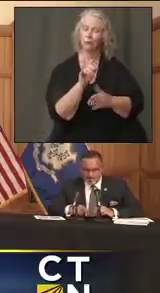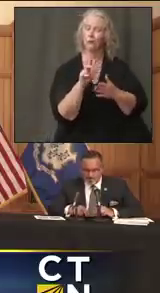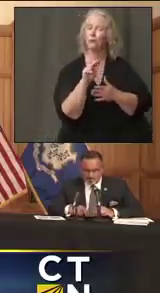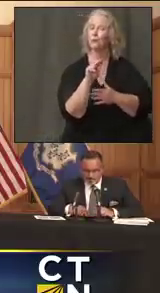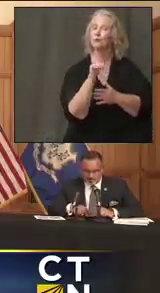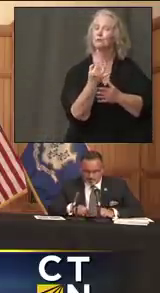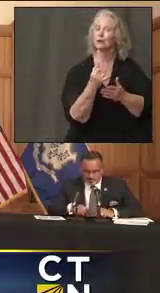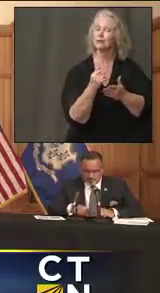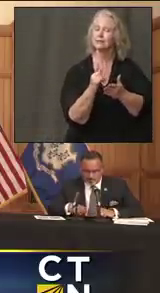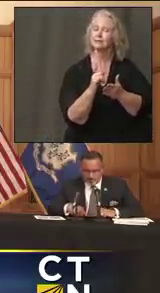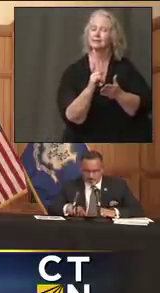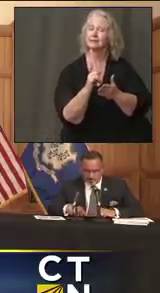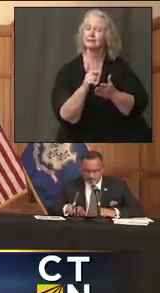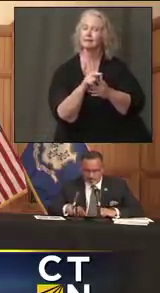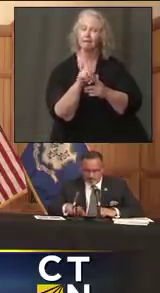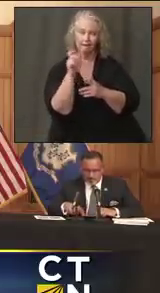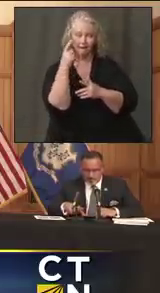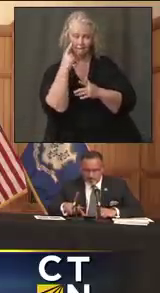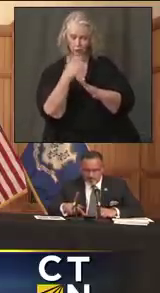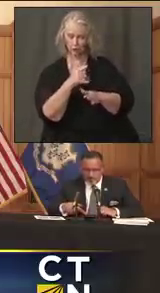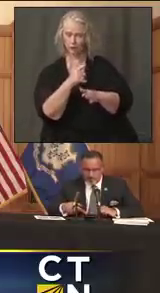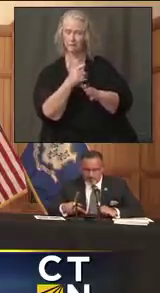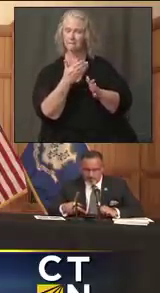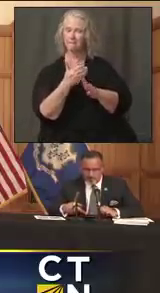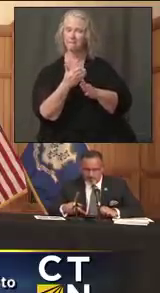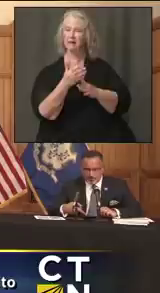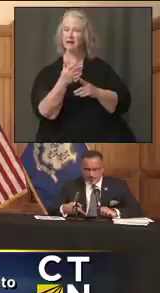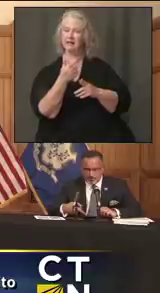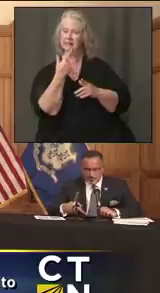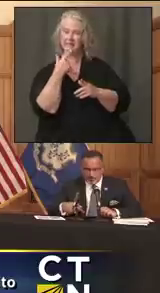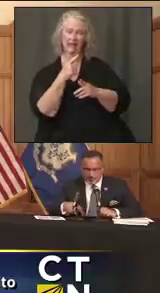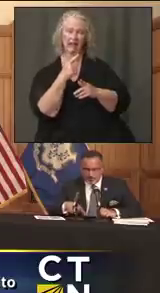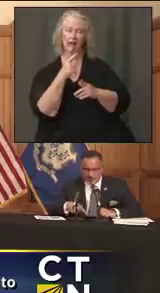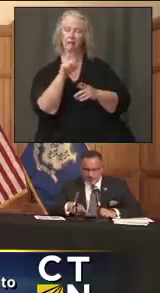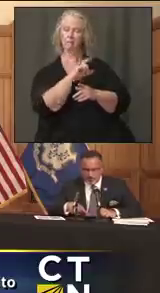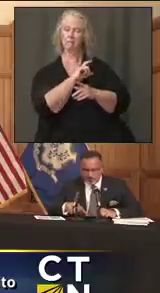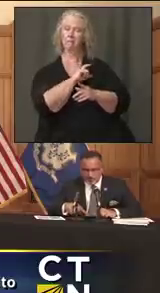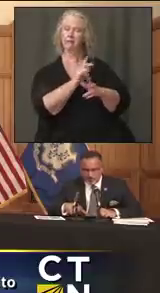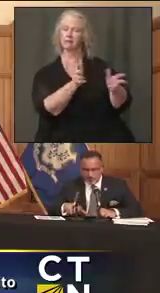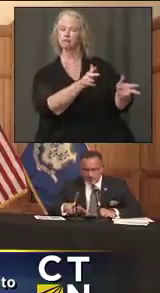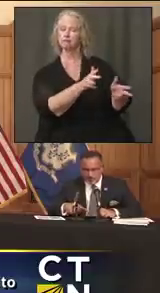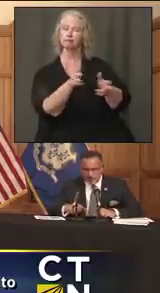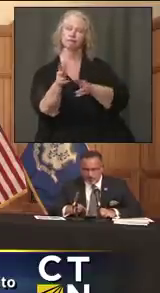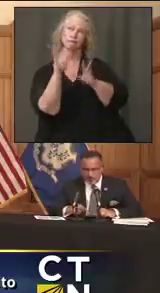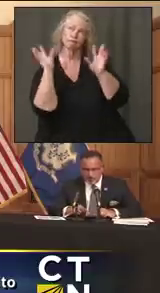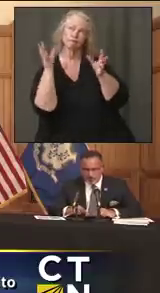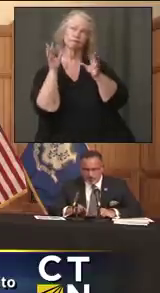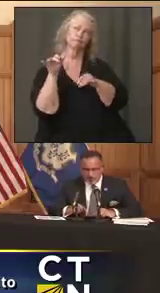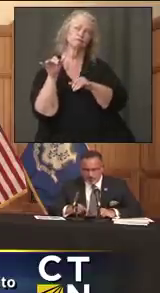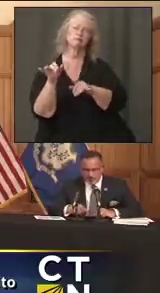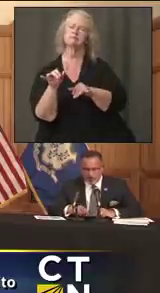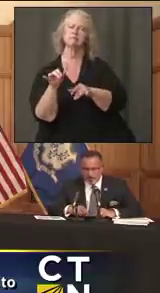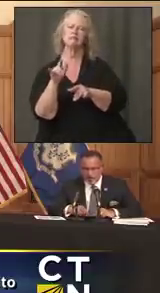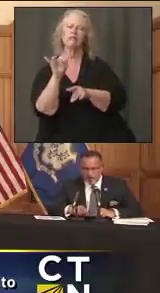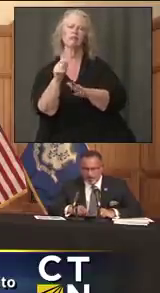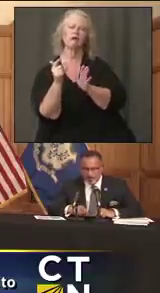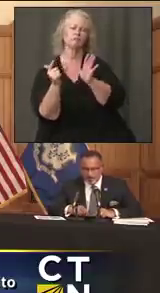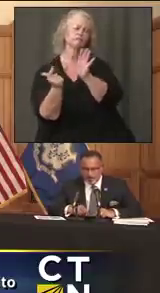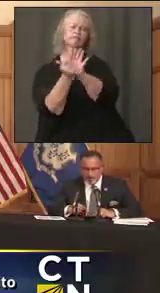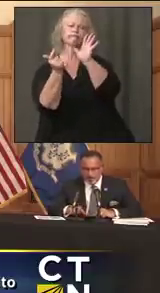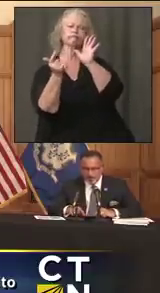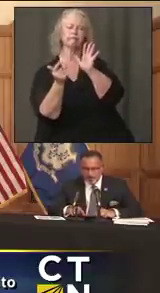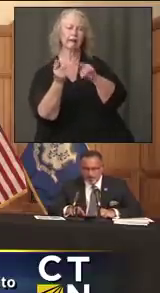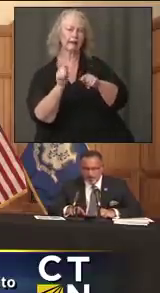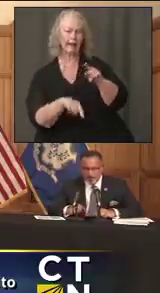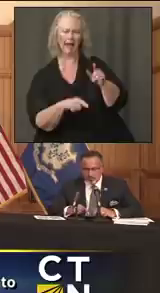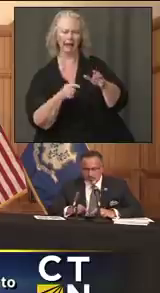was talking about how vehicle stops are off limits constitutionally. I mean, what are your options and when might those kick